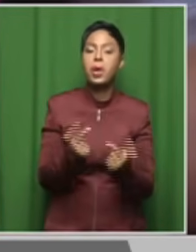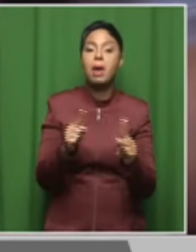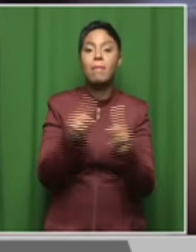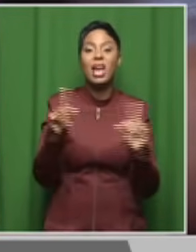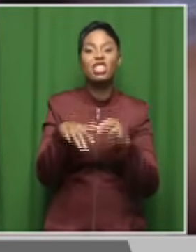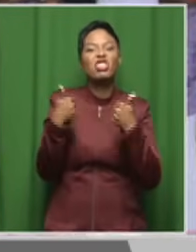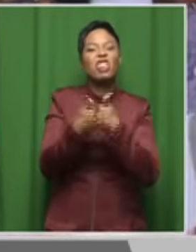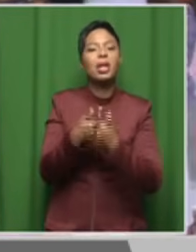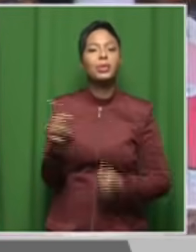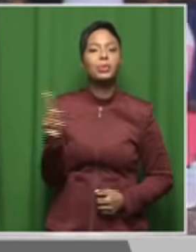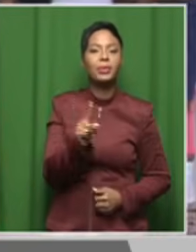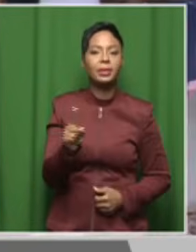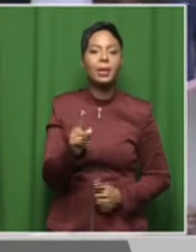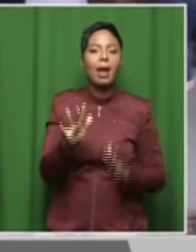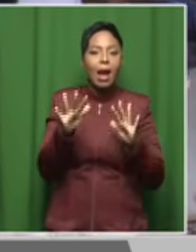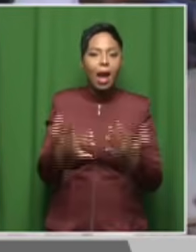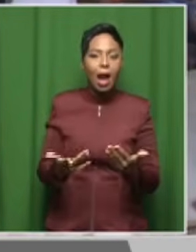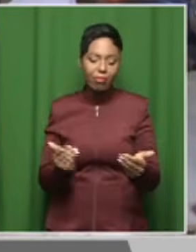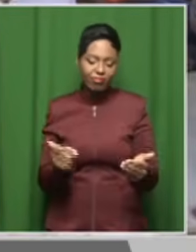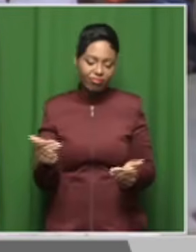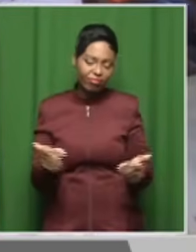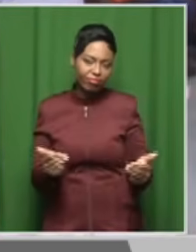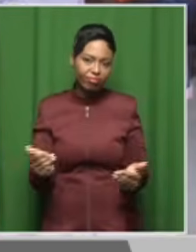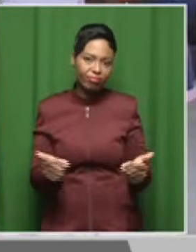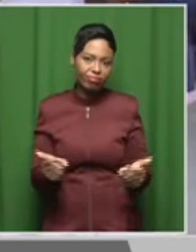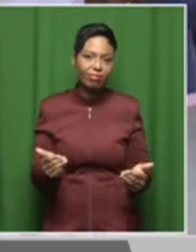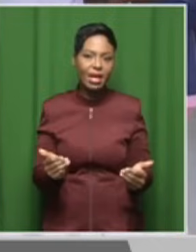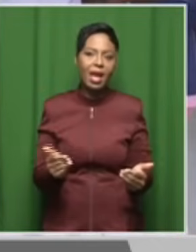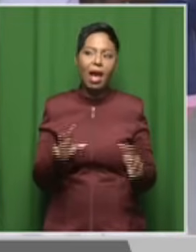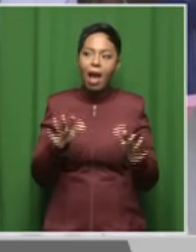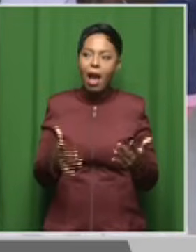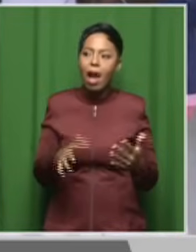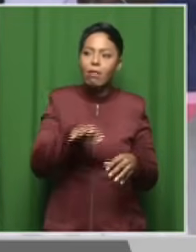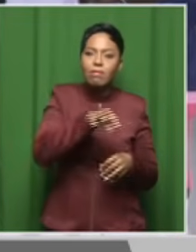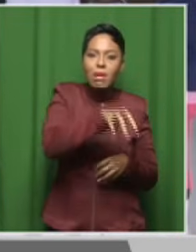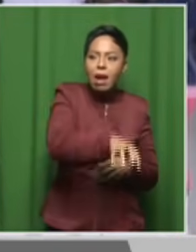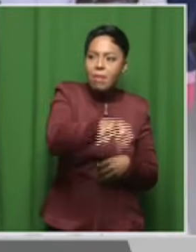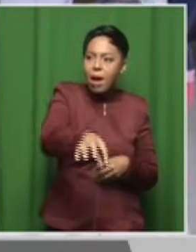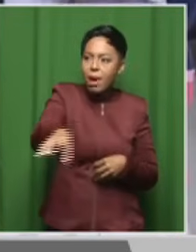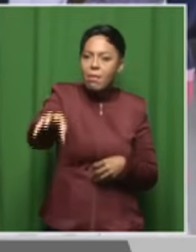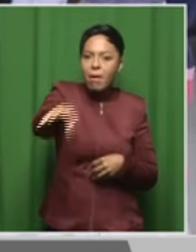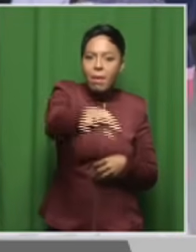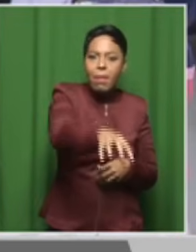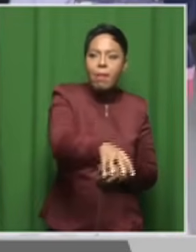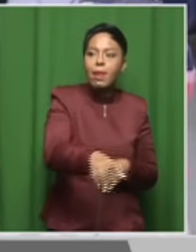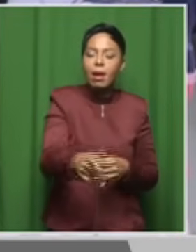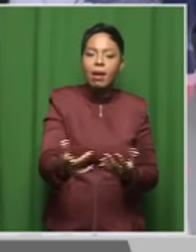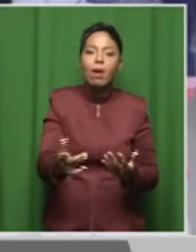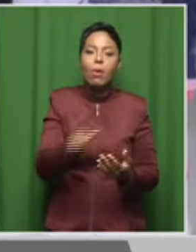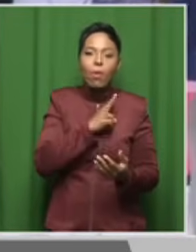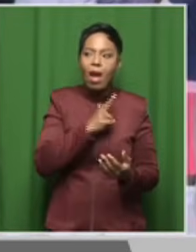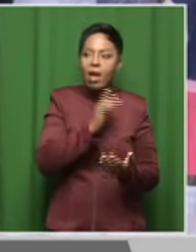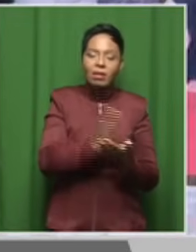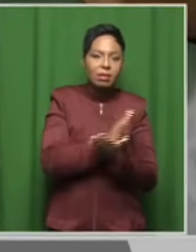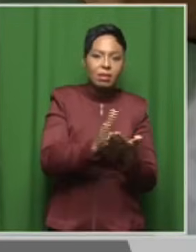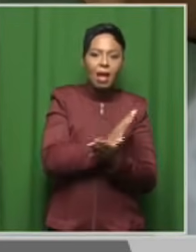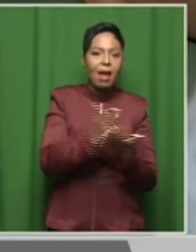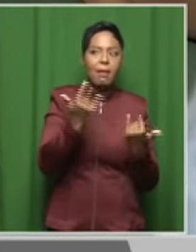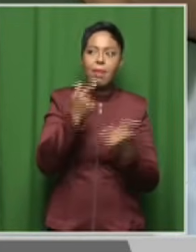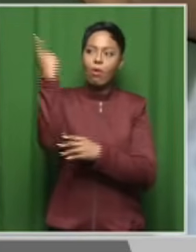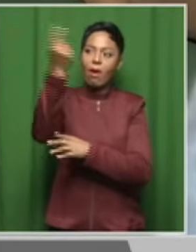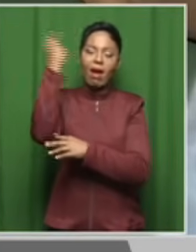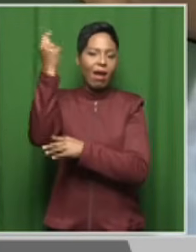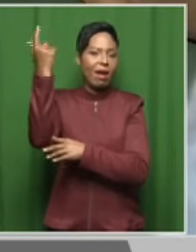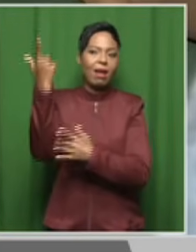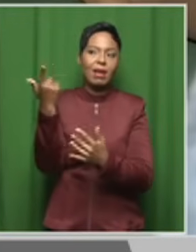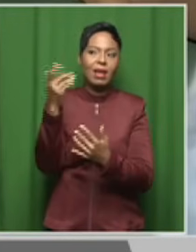course, is to tailor it to our vast country. You know, the same challenges don't apply to urban ECDs that apply to rural